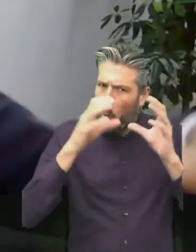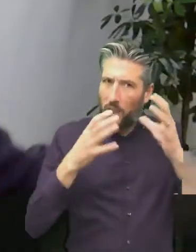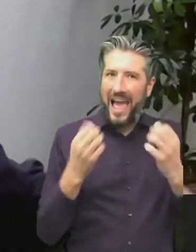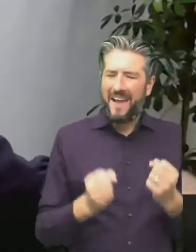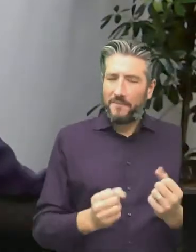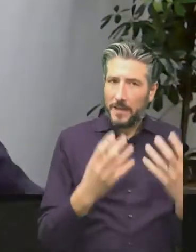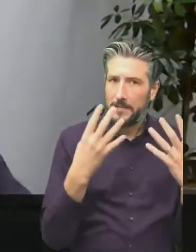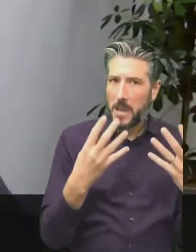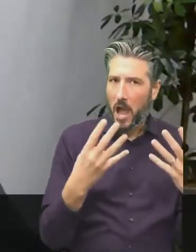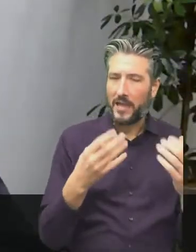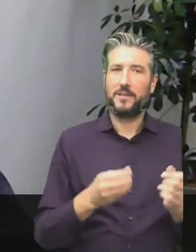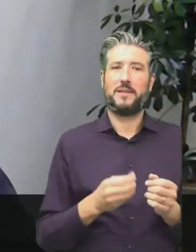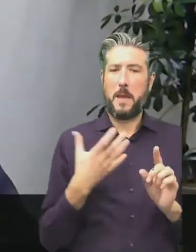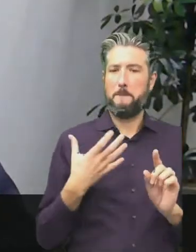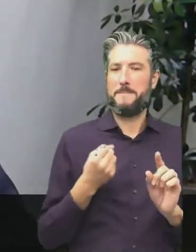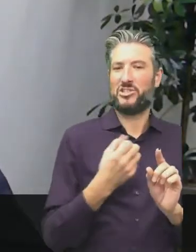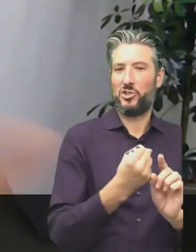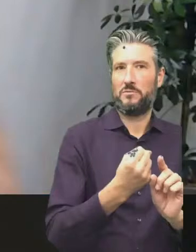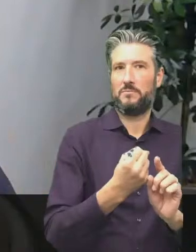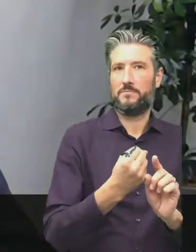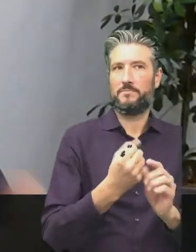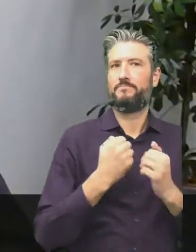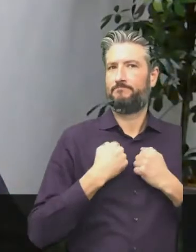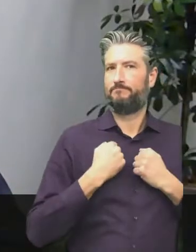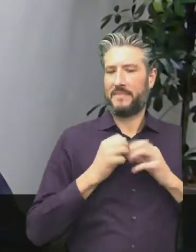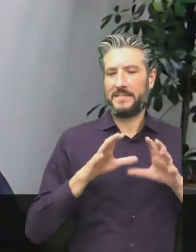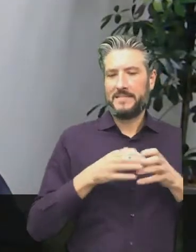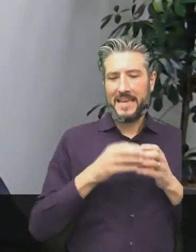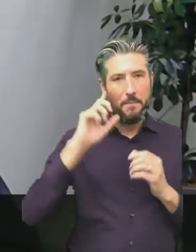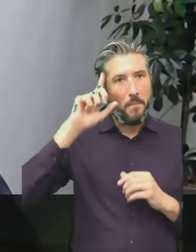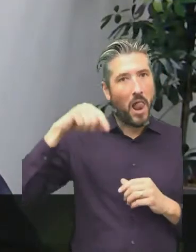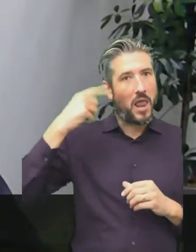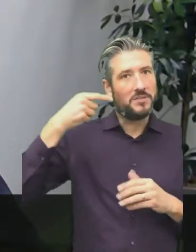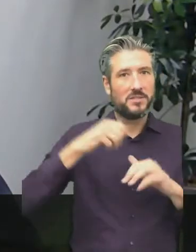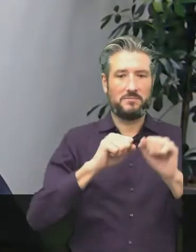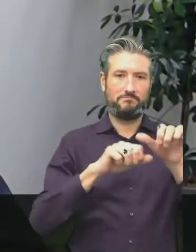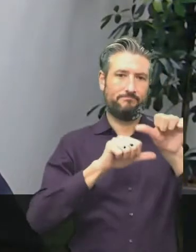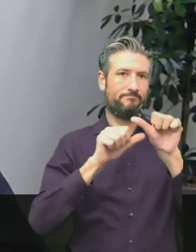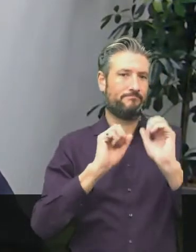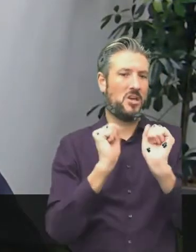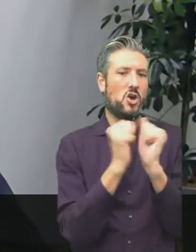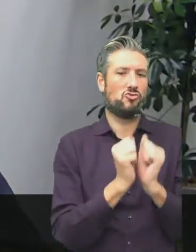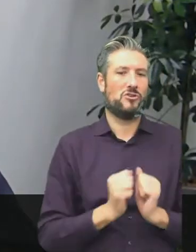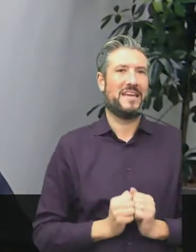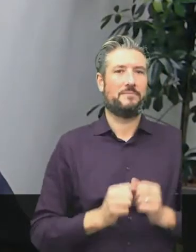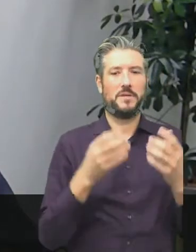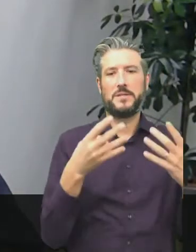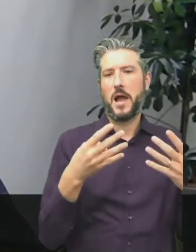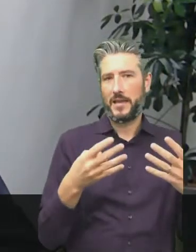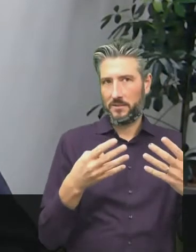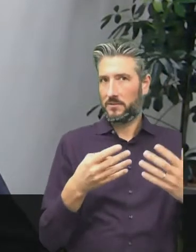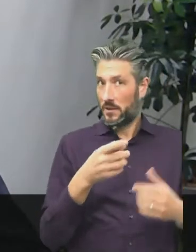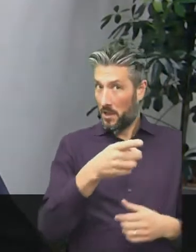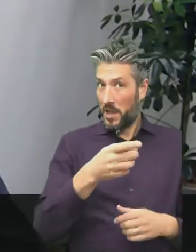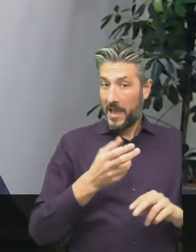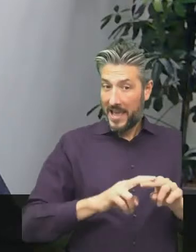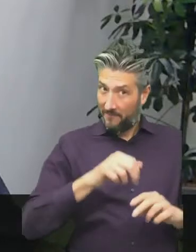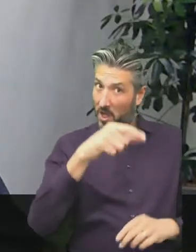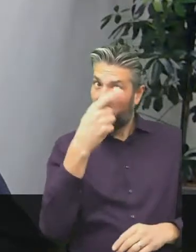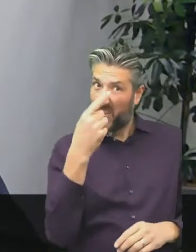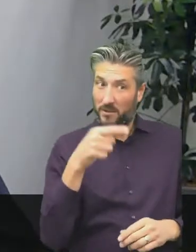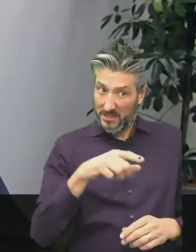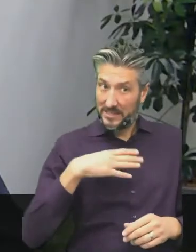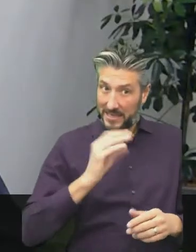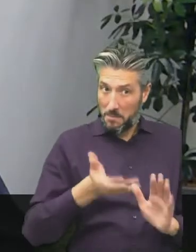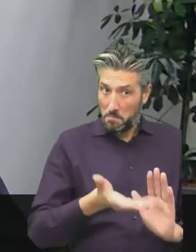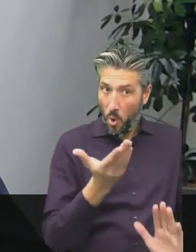Team London has agreed on the London Recovery Board, and let us know if you think we need to be doing more to address the issues. I'm really worried about